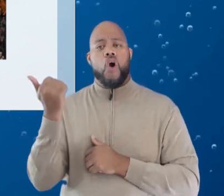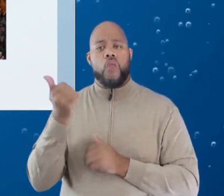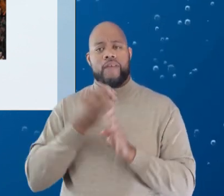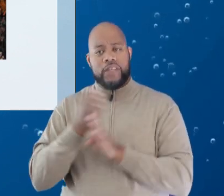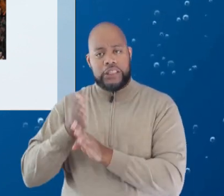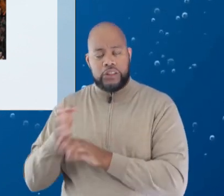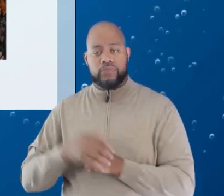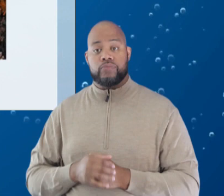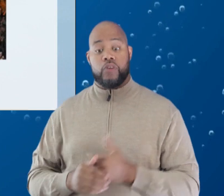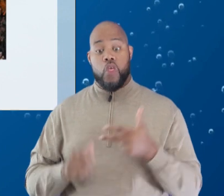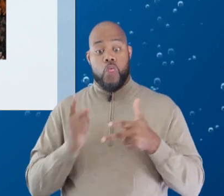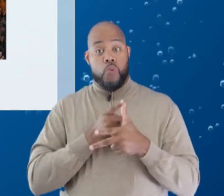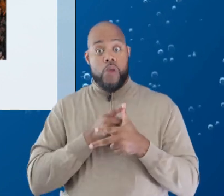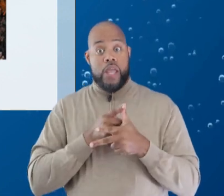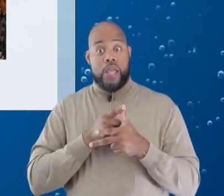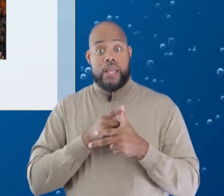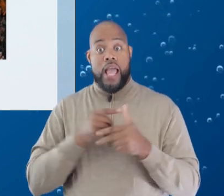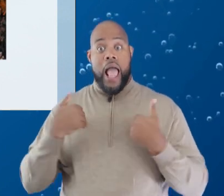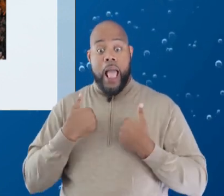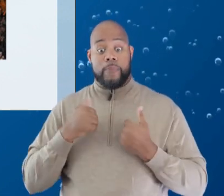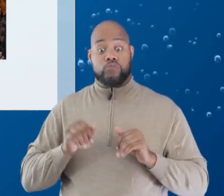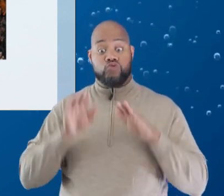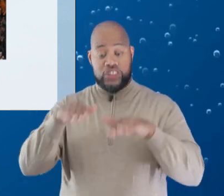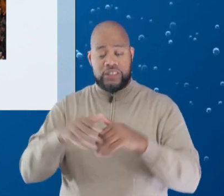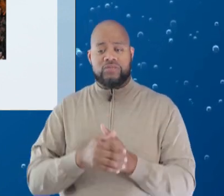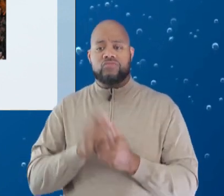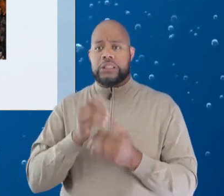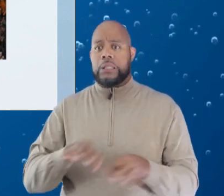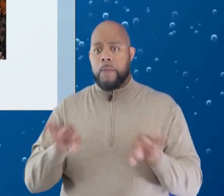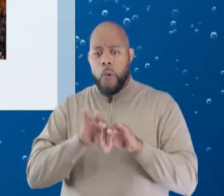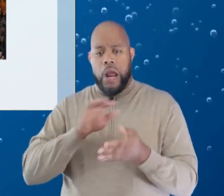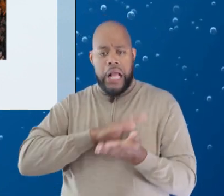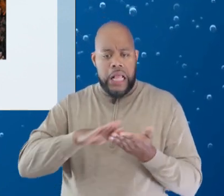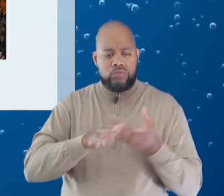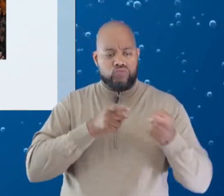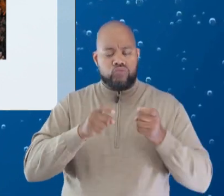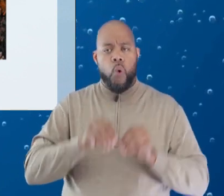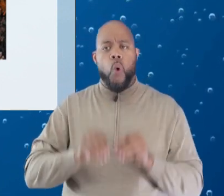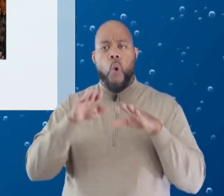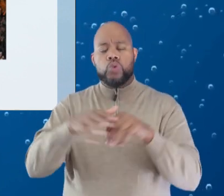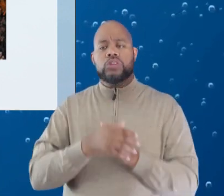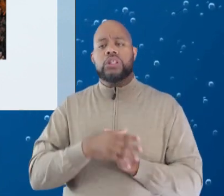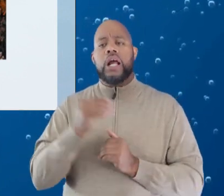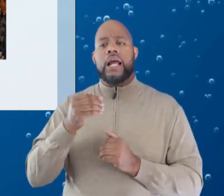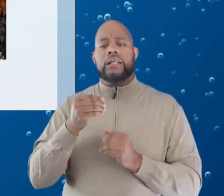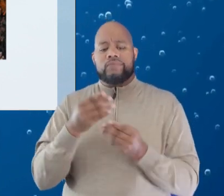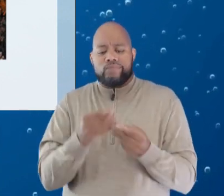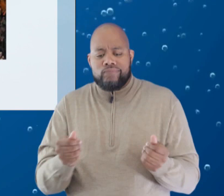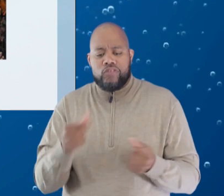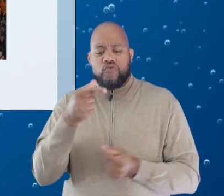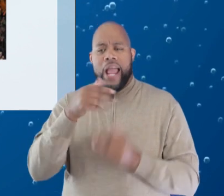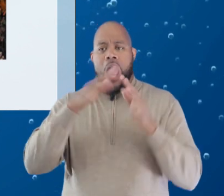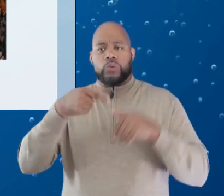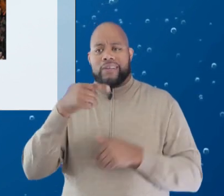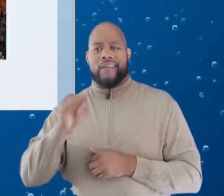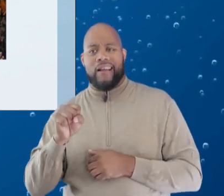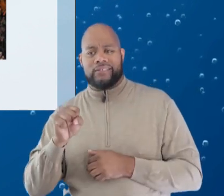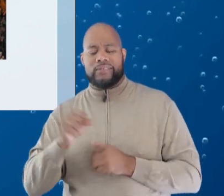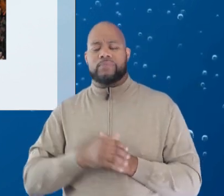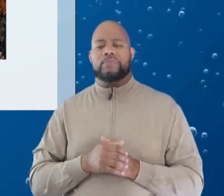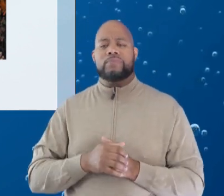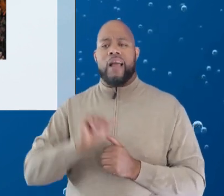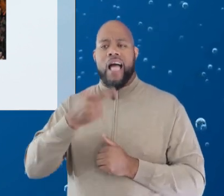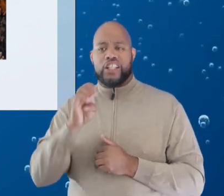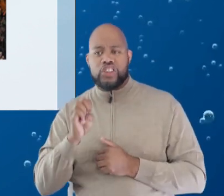other fields. Three, marine species are critical in cleaning and regulating oceans and mitigating greenhouse gas